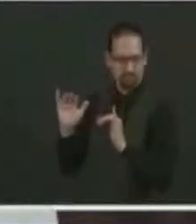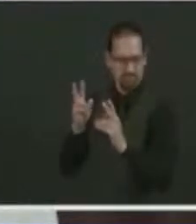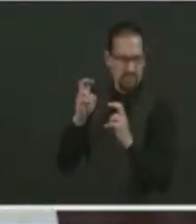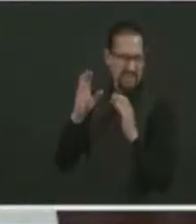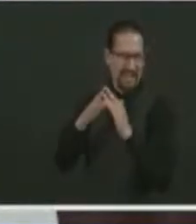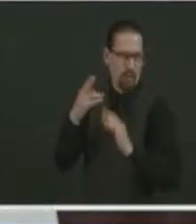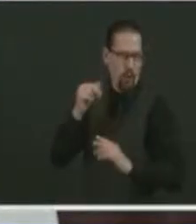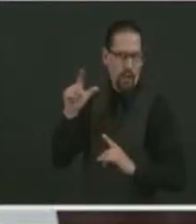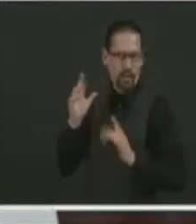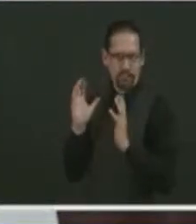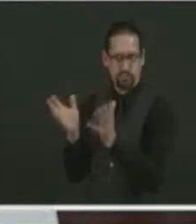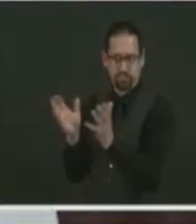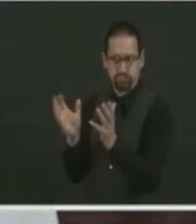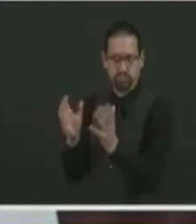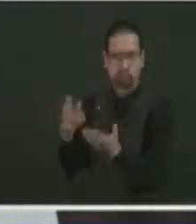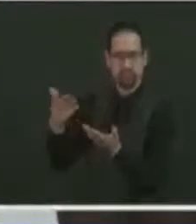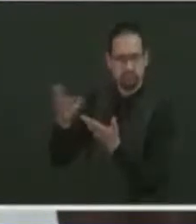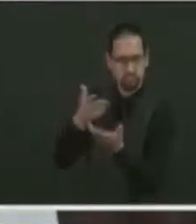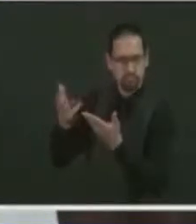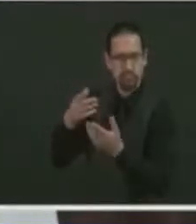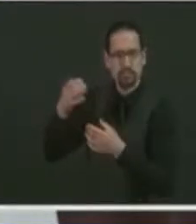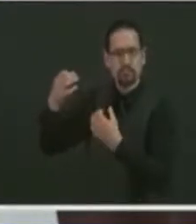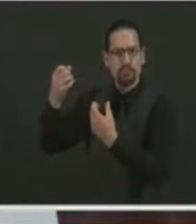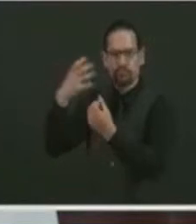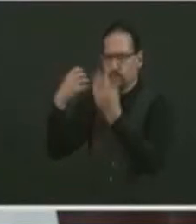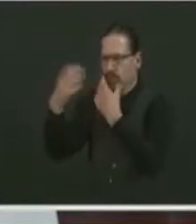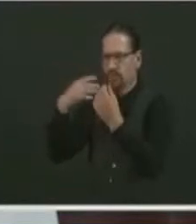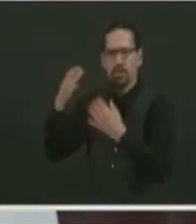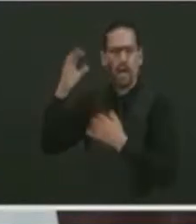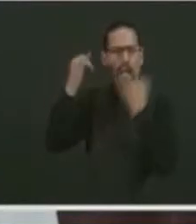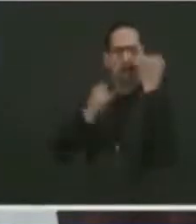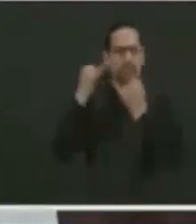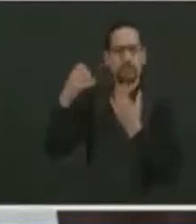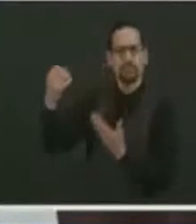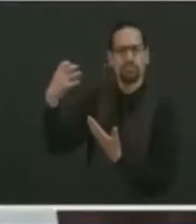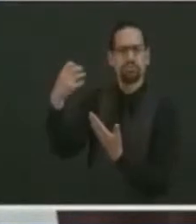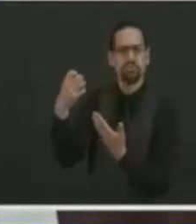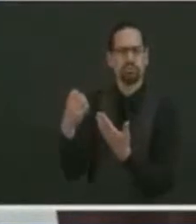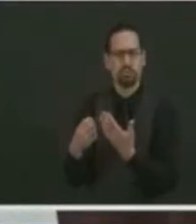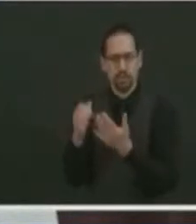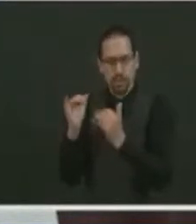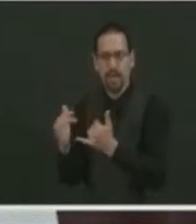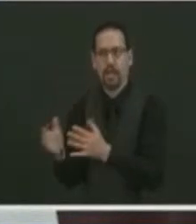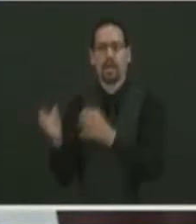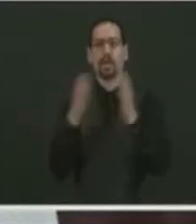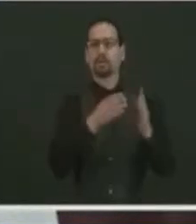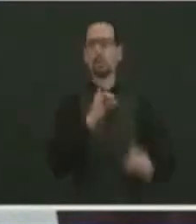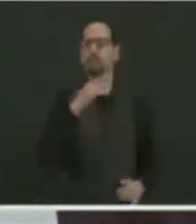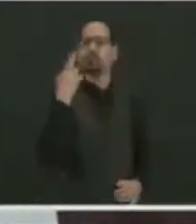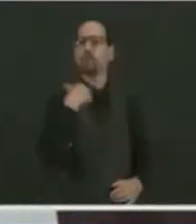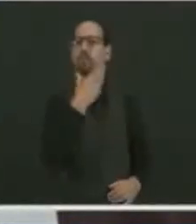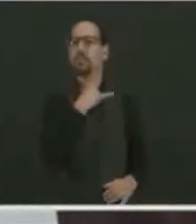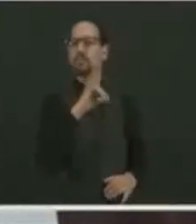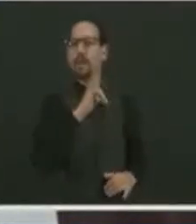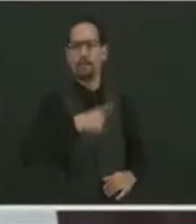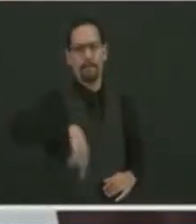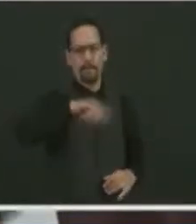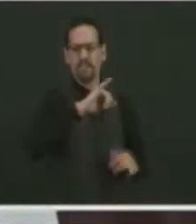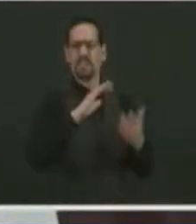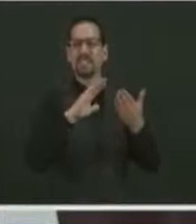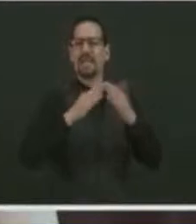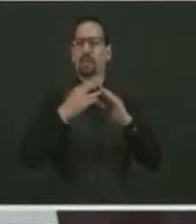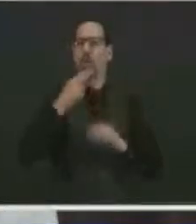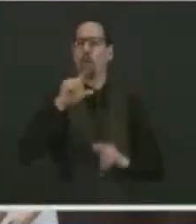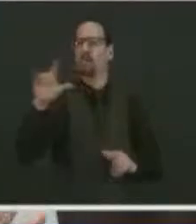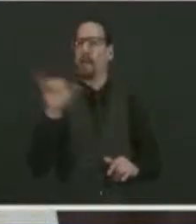people it, get involved. The one that we did with restaurants, same thing. So yes, we're trying to touch as many as